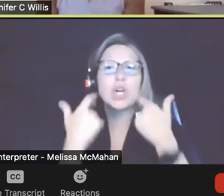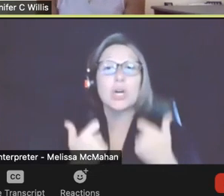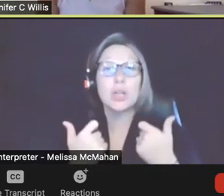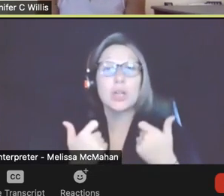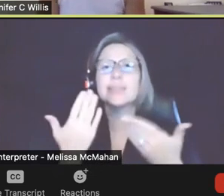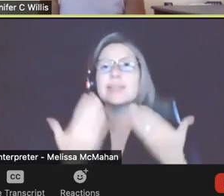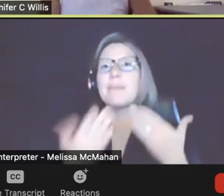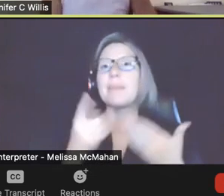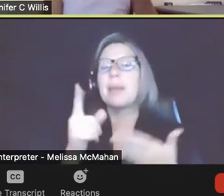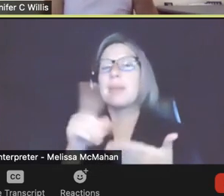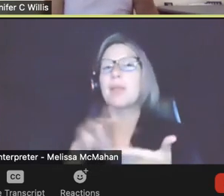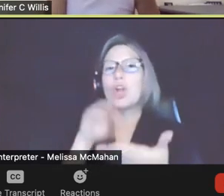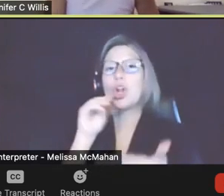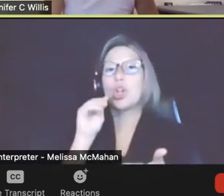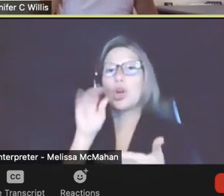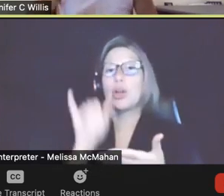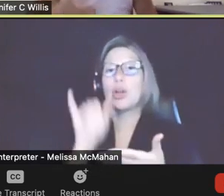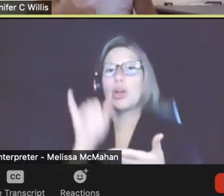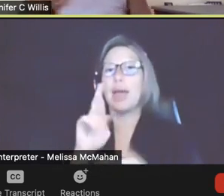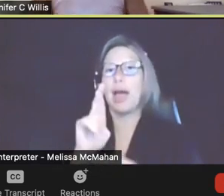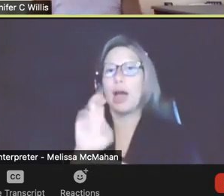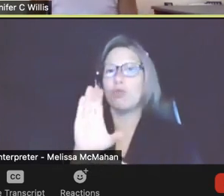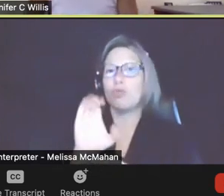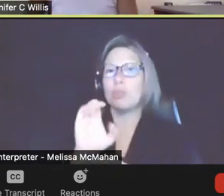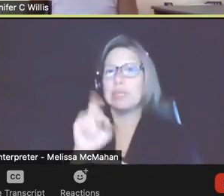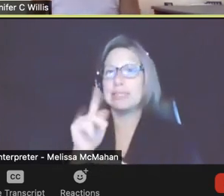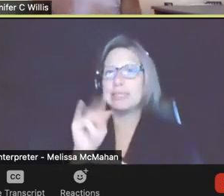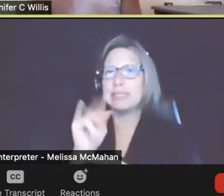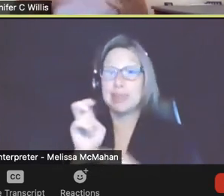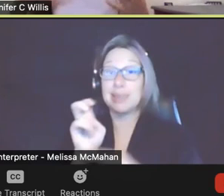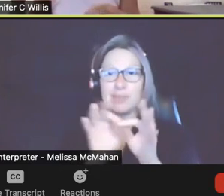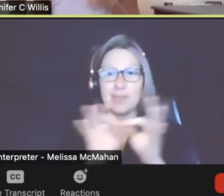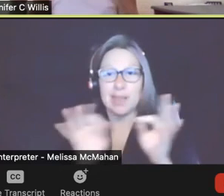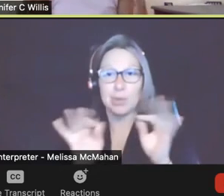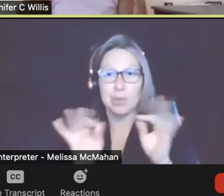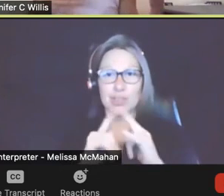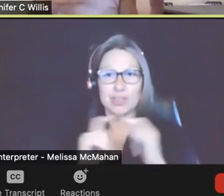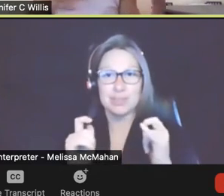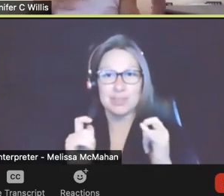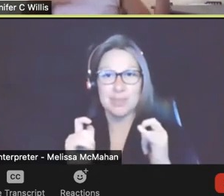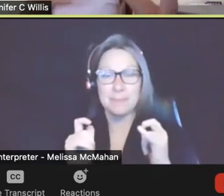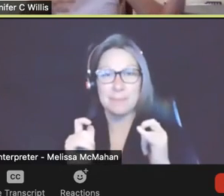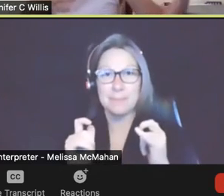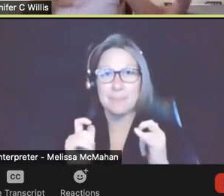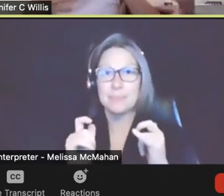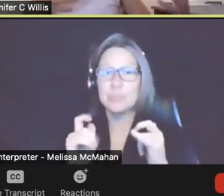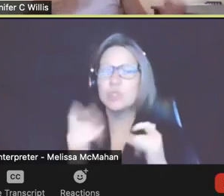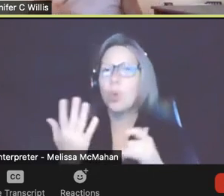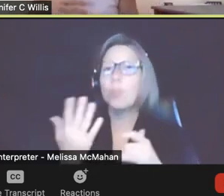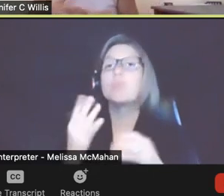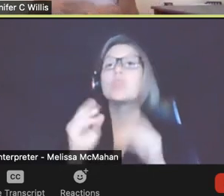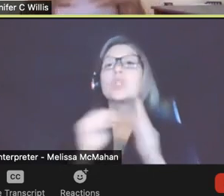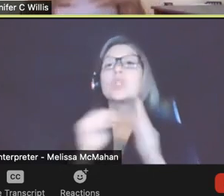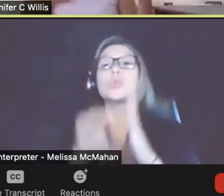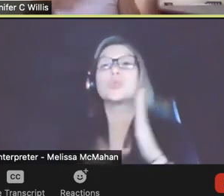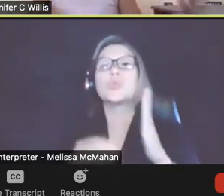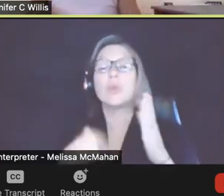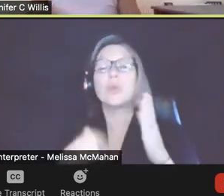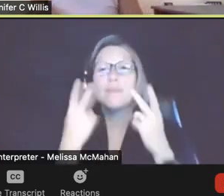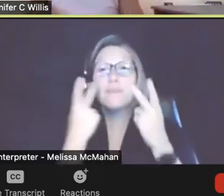same time. So for students that have any kind of vision loss, what do? We tend to heavily put emphasis